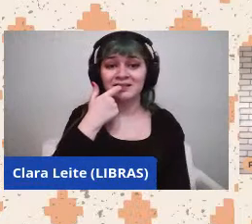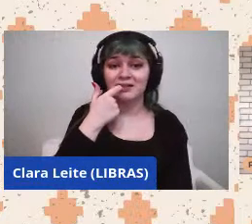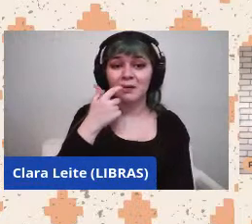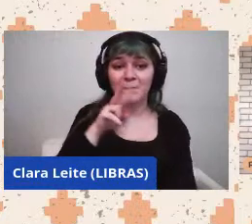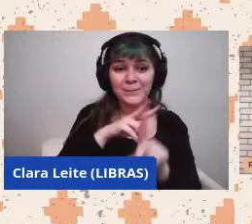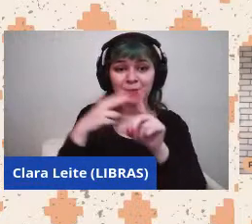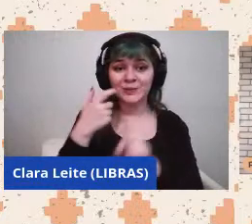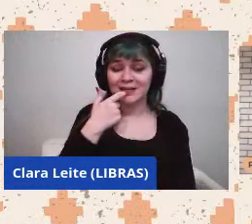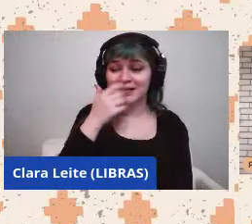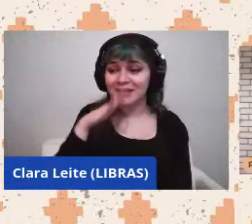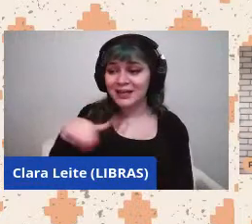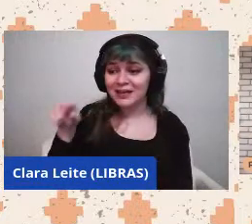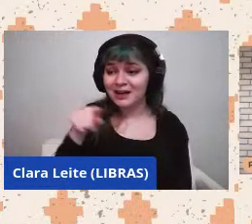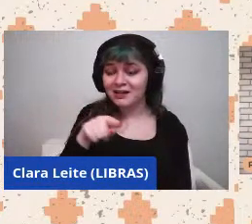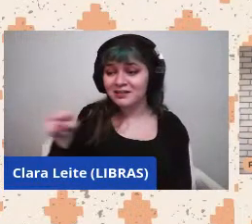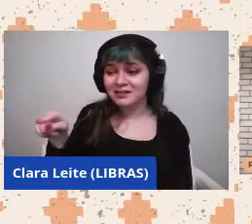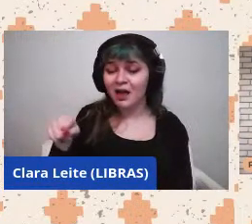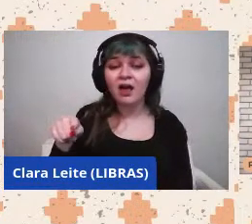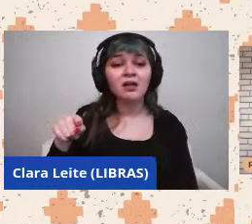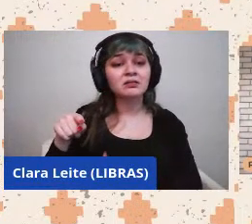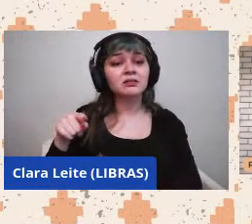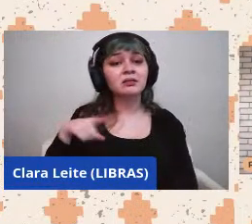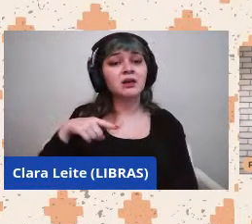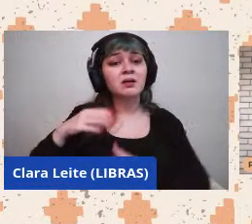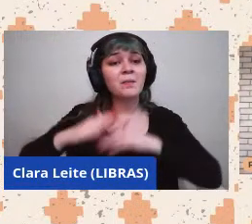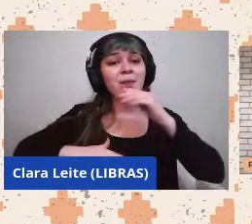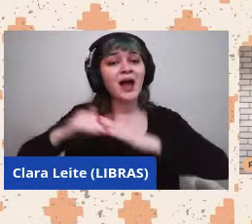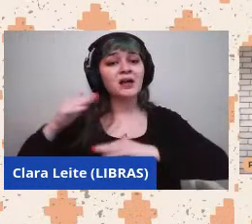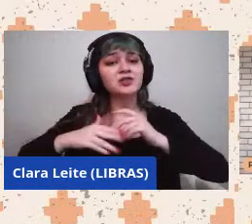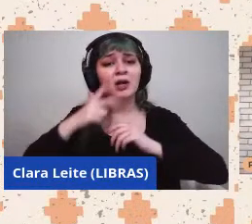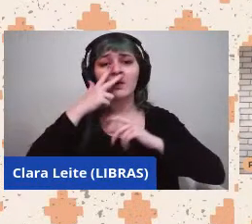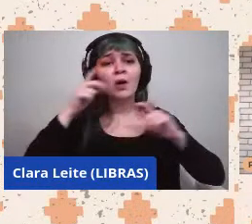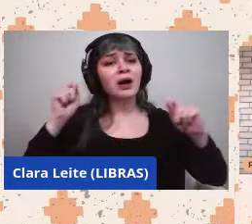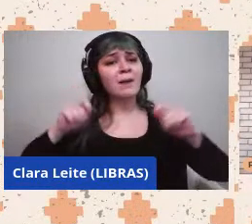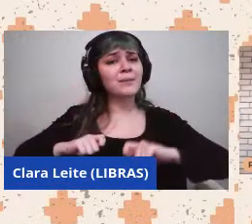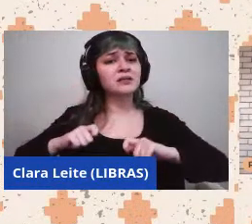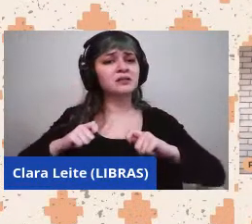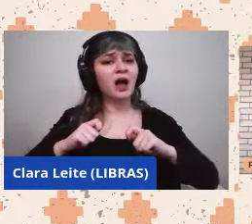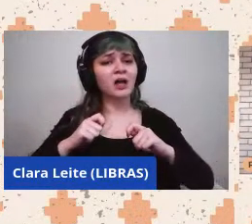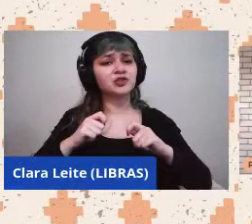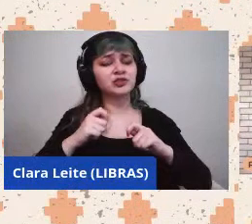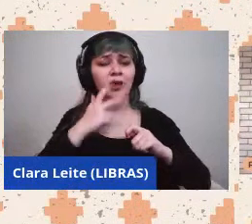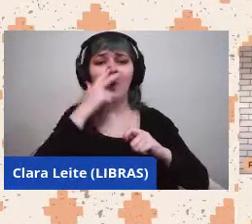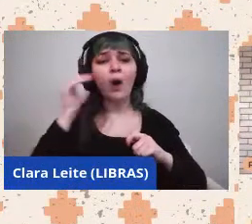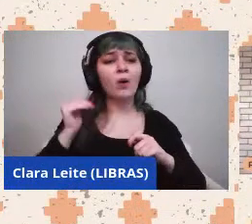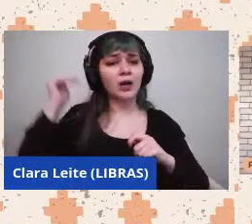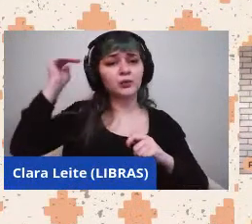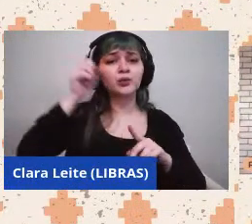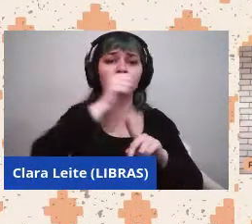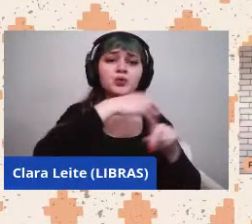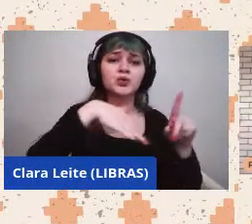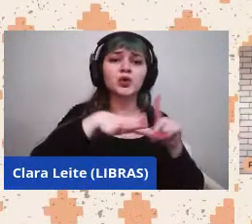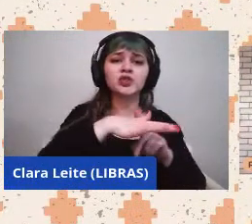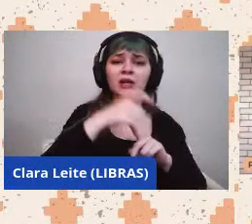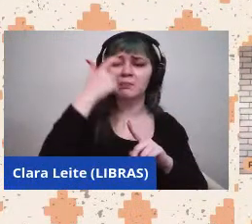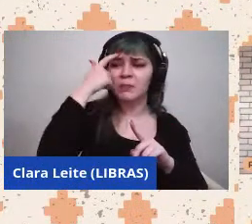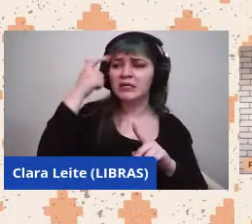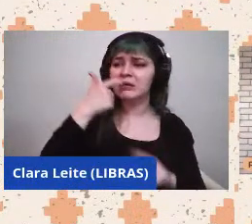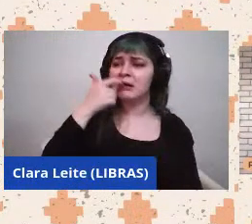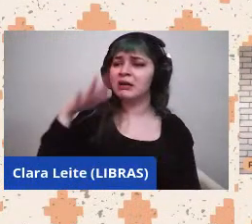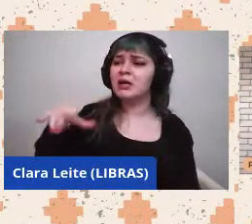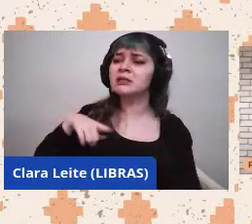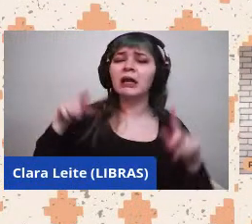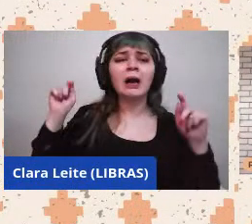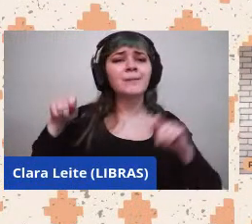are often acting in the capacity as adults, and they're treated in their society as competent decision makers. And I